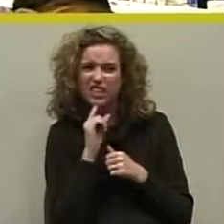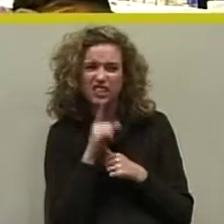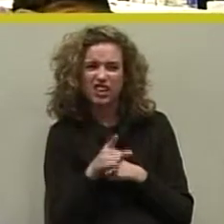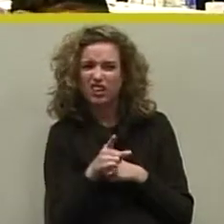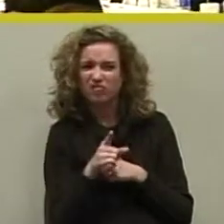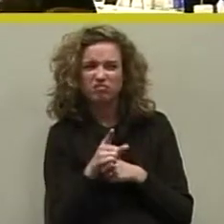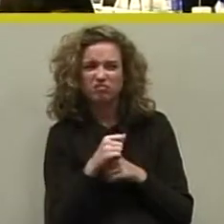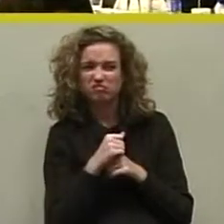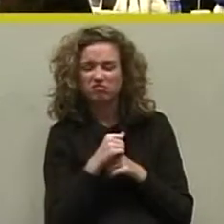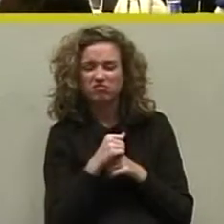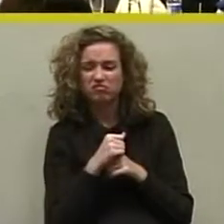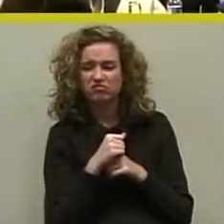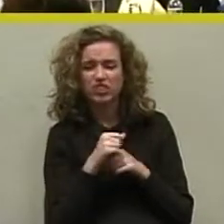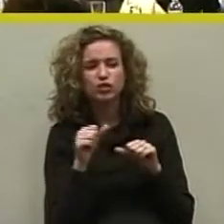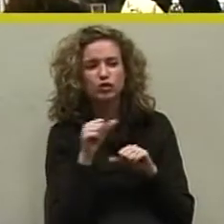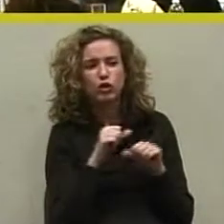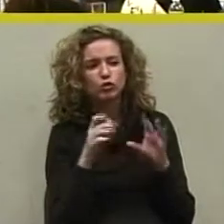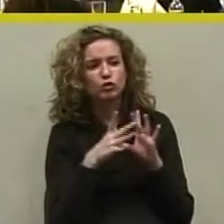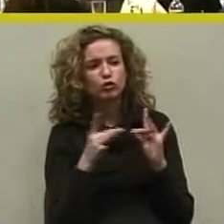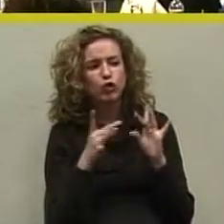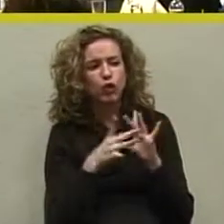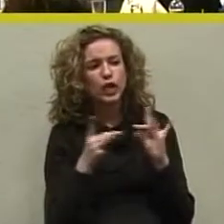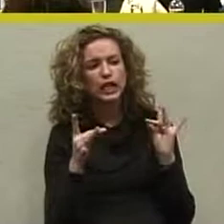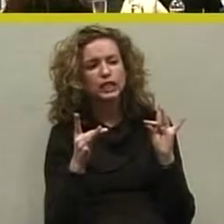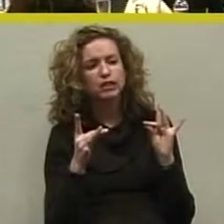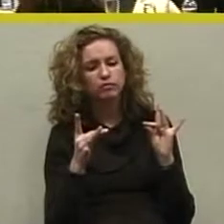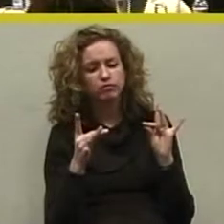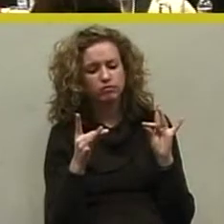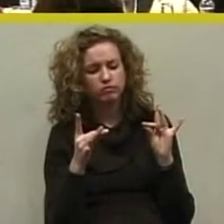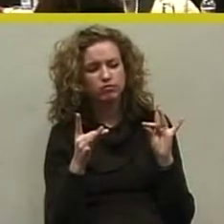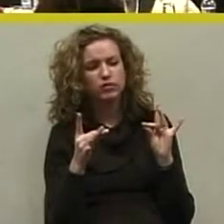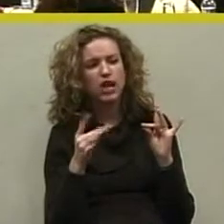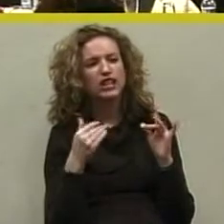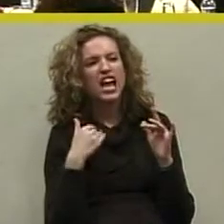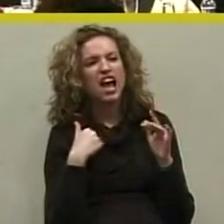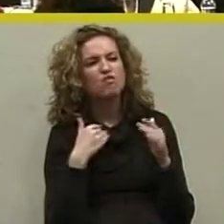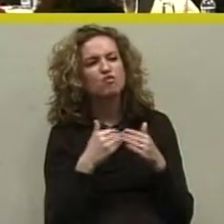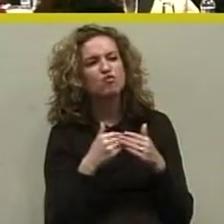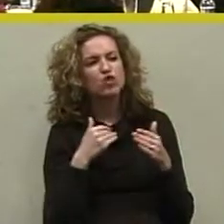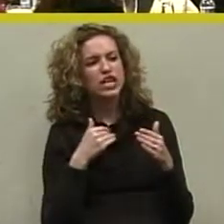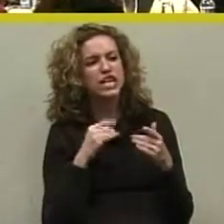Okay, they're going to do social stories. They're going to give him pre-correction.